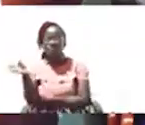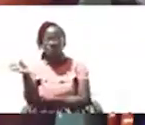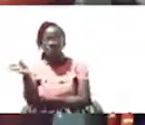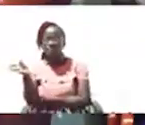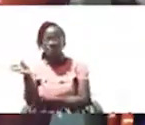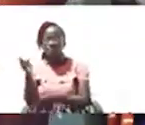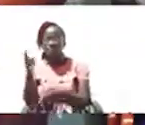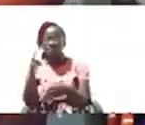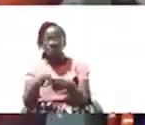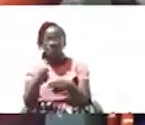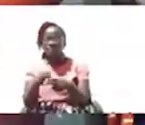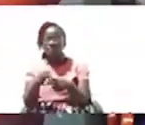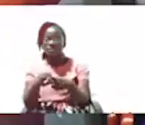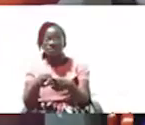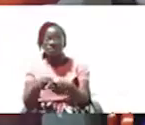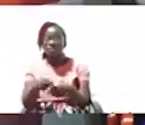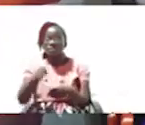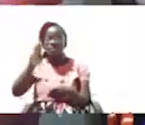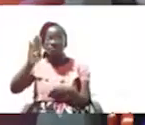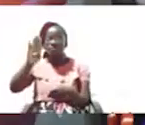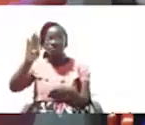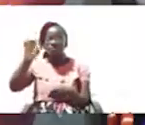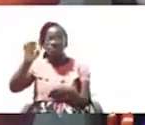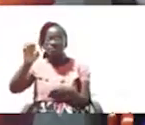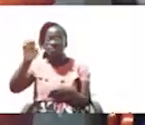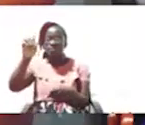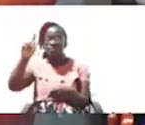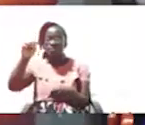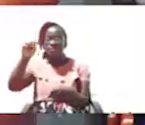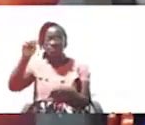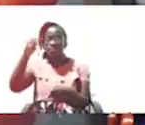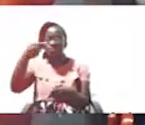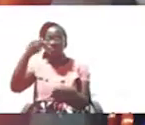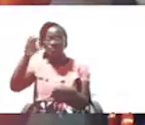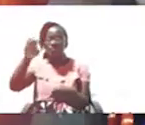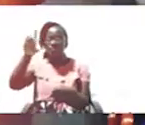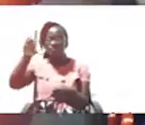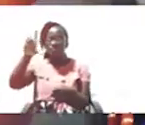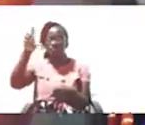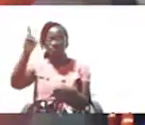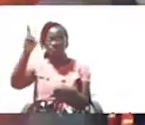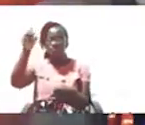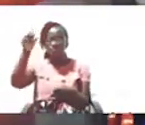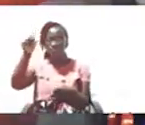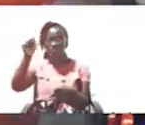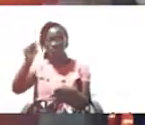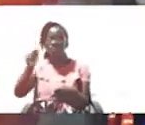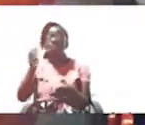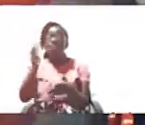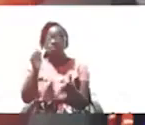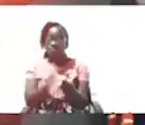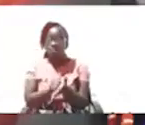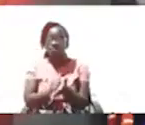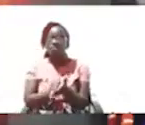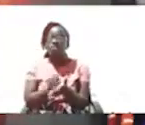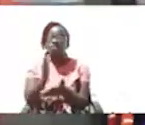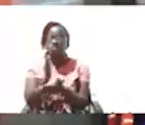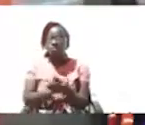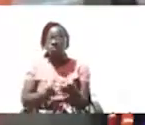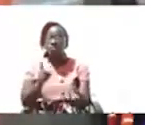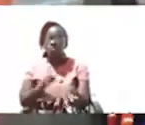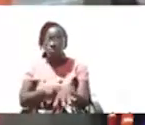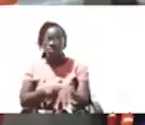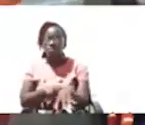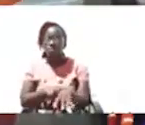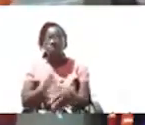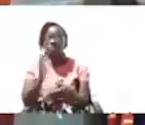Ayarifo bebre eguhu a edumri bia obofo abehunu ensuo no. It was a pool called Bethesda, and we heard that